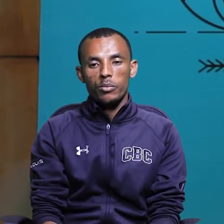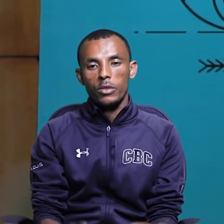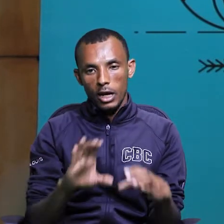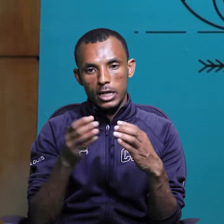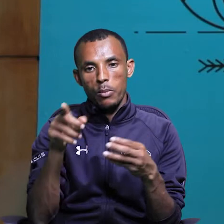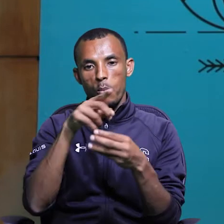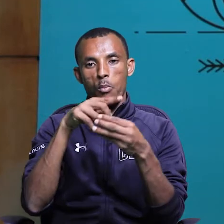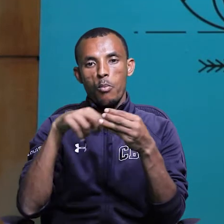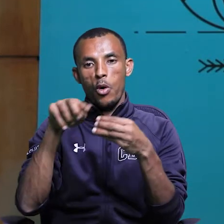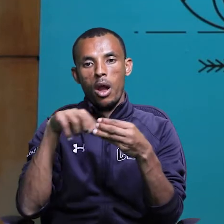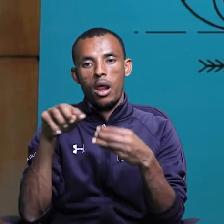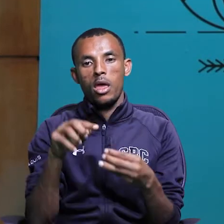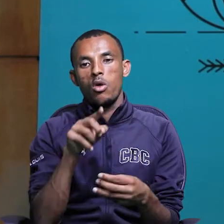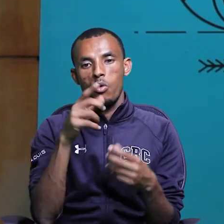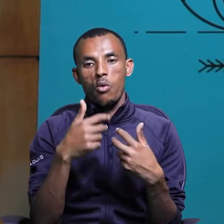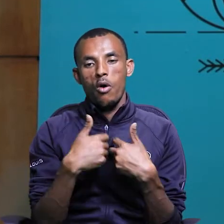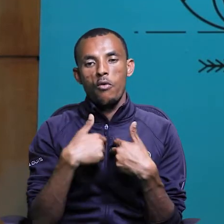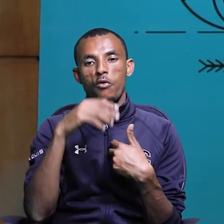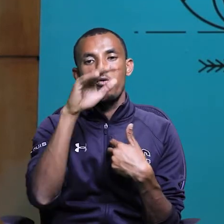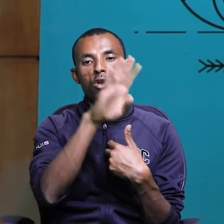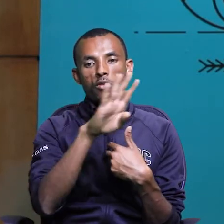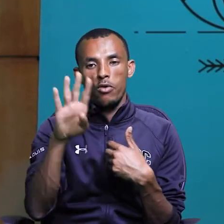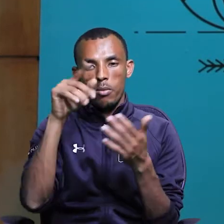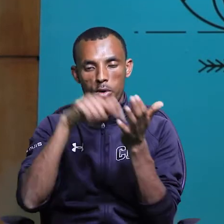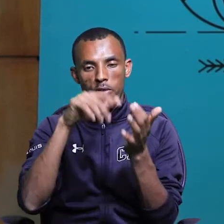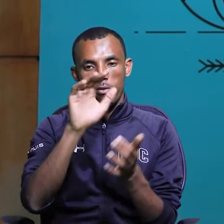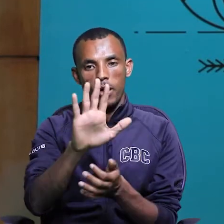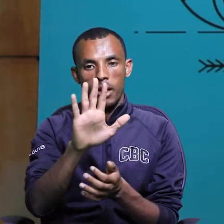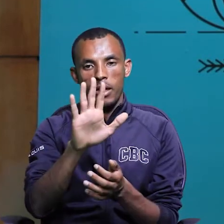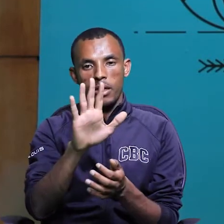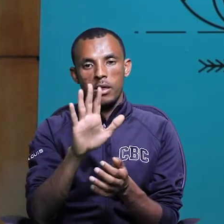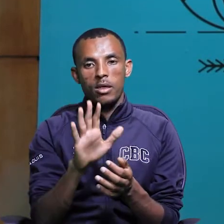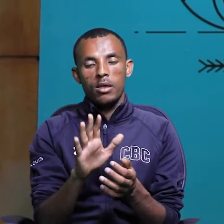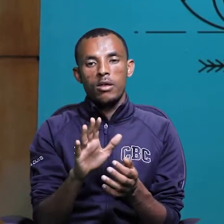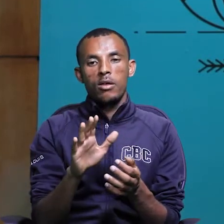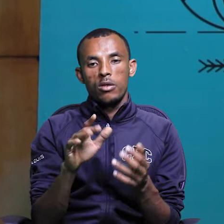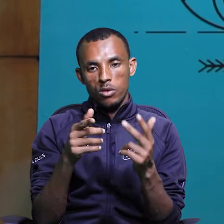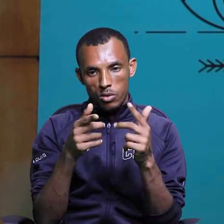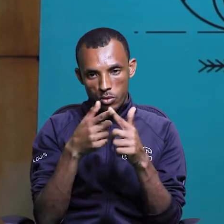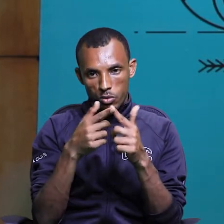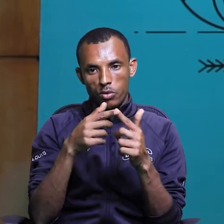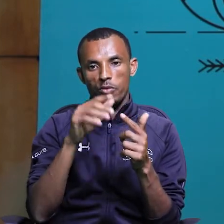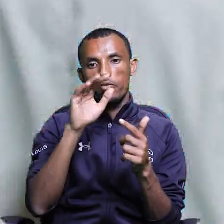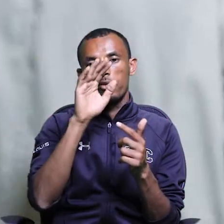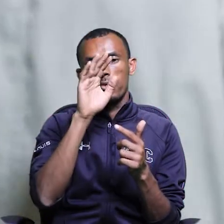Class boundaries. You have 44.5 to 54.5.